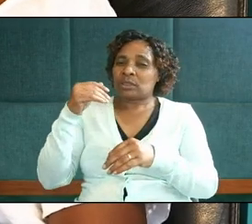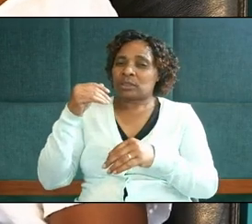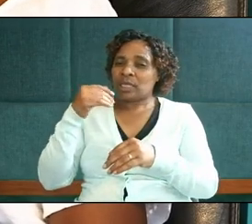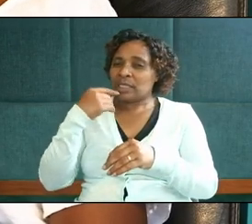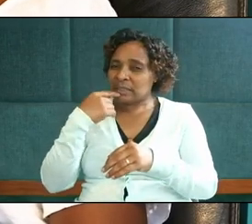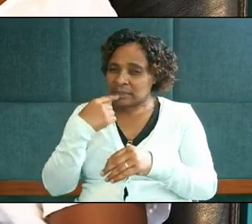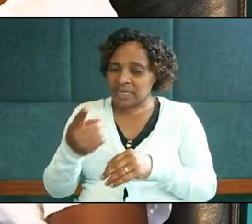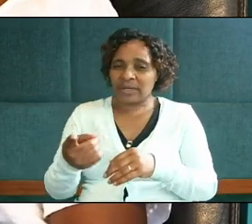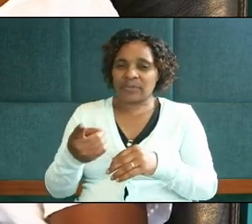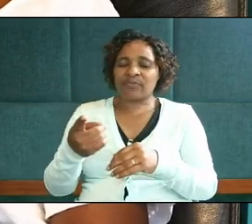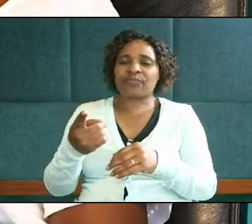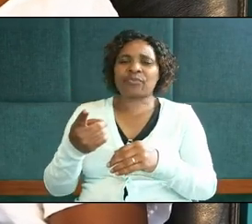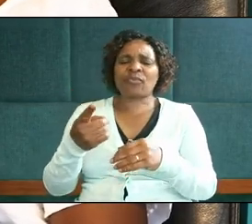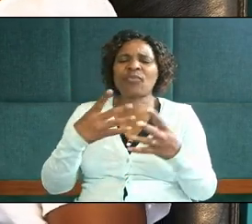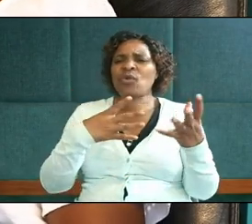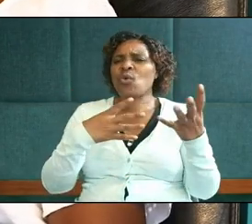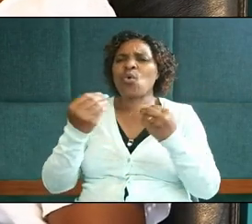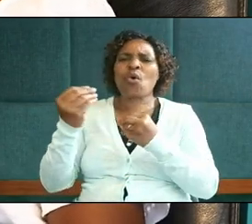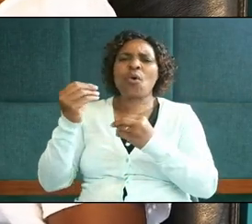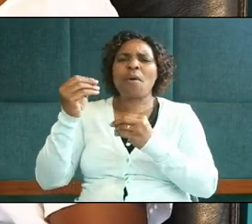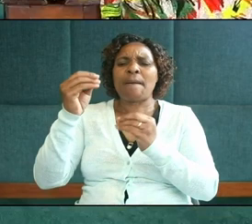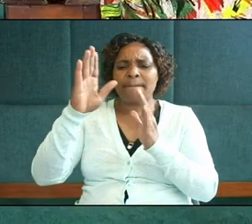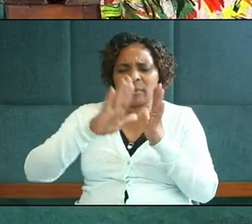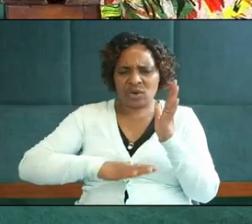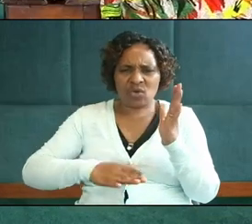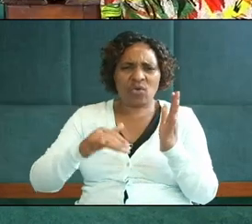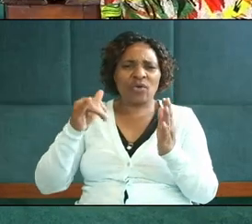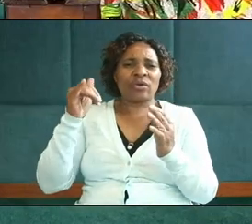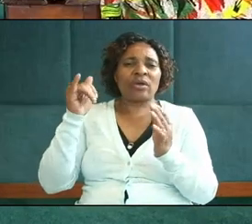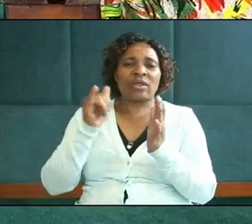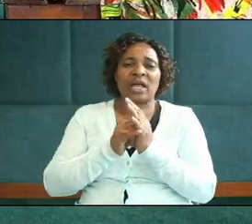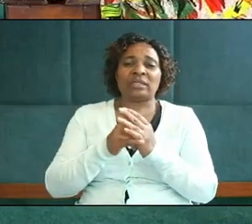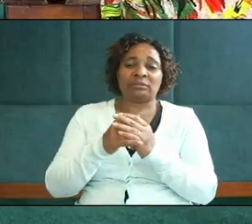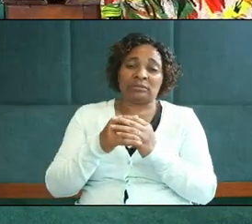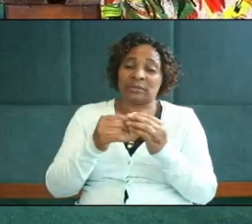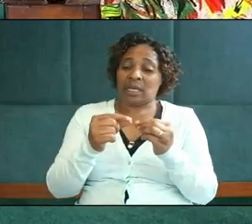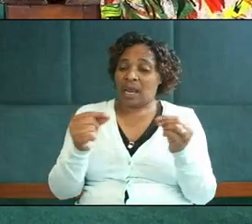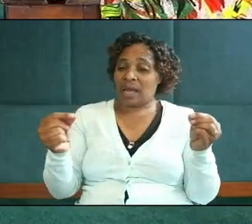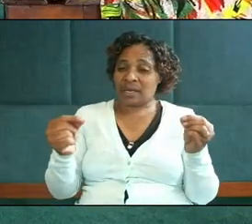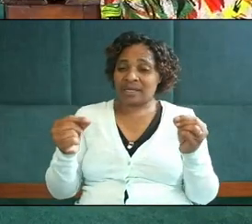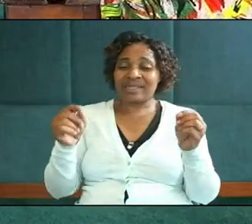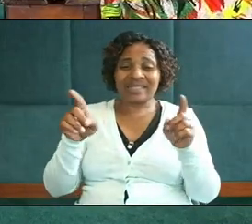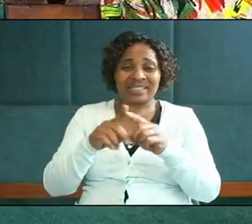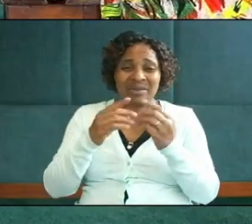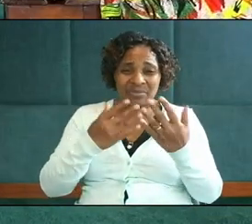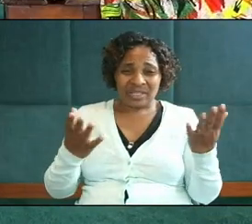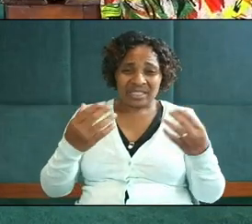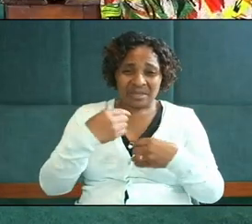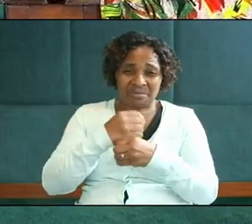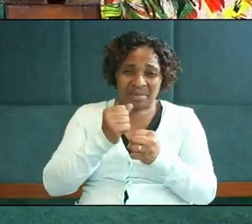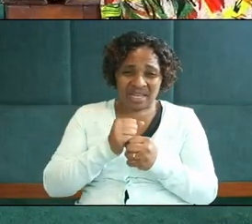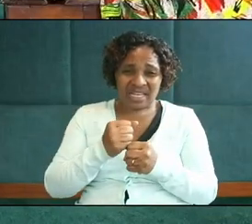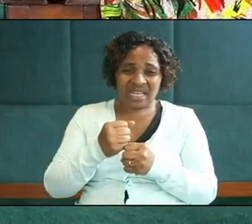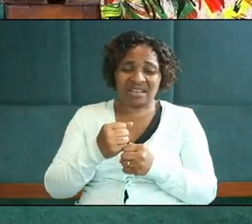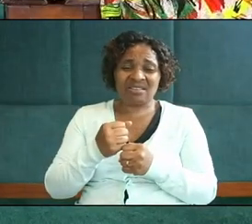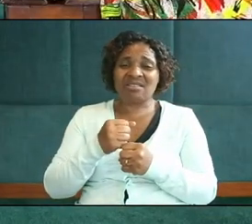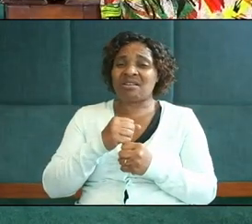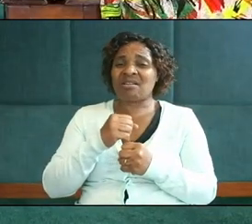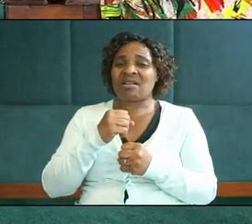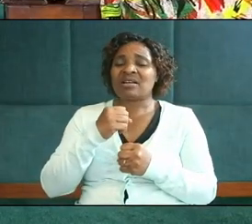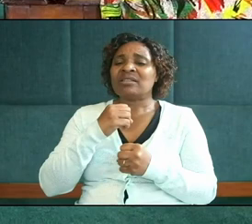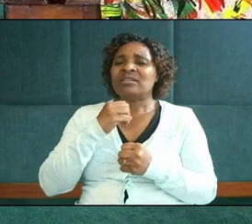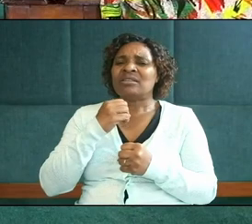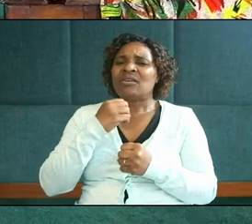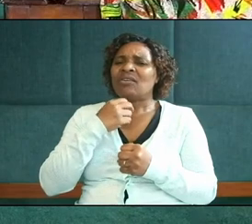conduct. You cannot go below that line. Amen. Yeah. Thank you so much. Even things such as making noise in church. You know, one thing